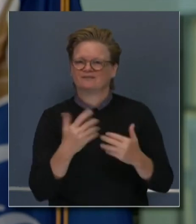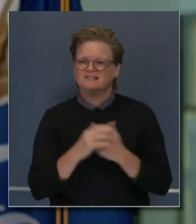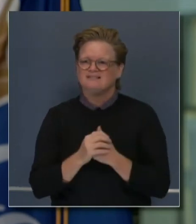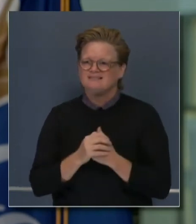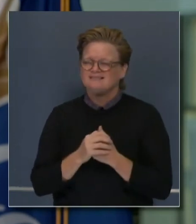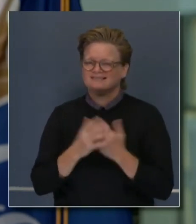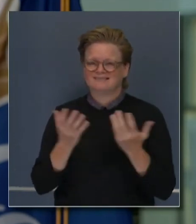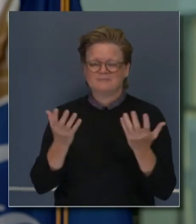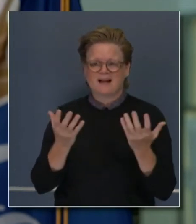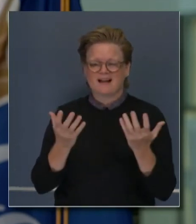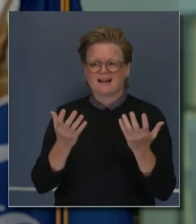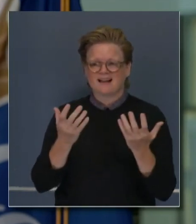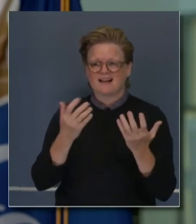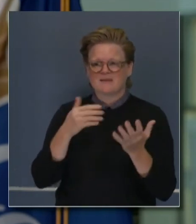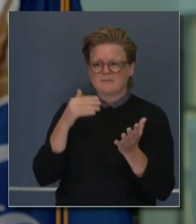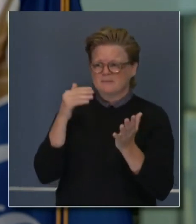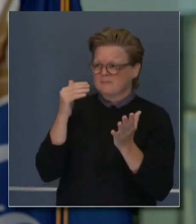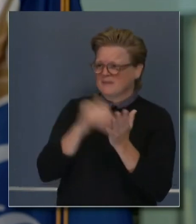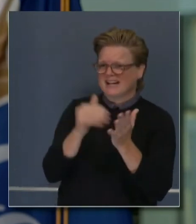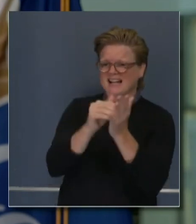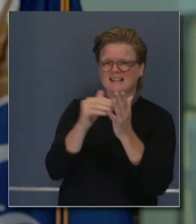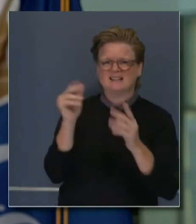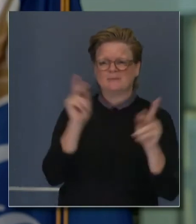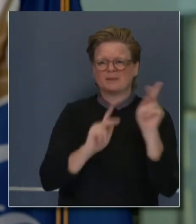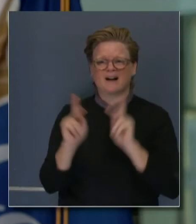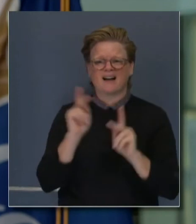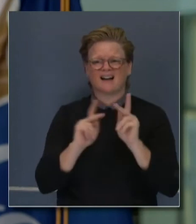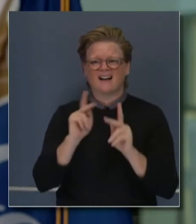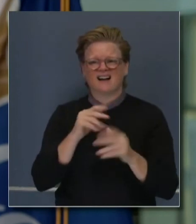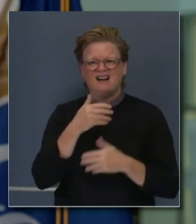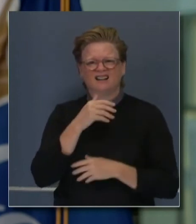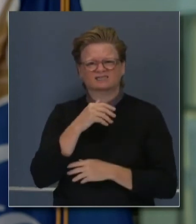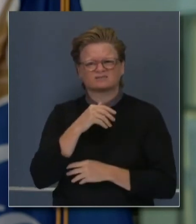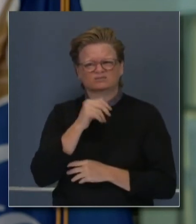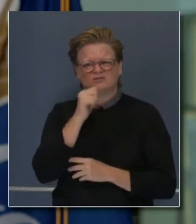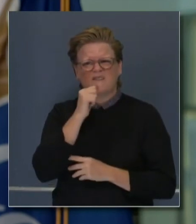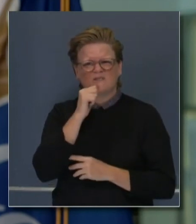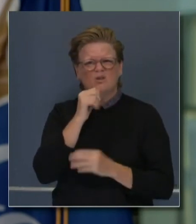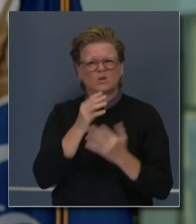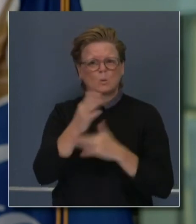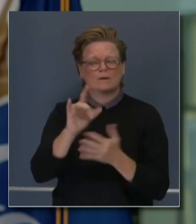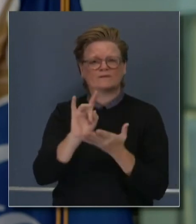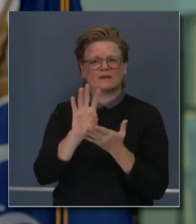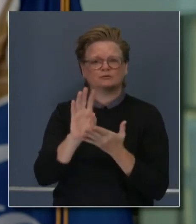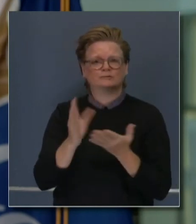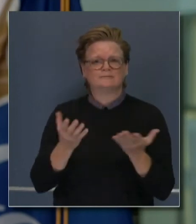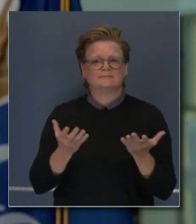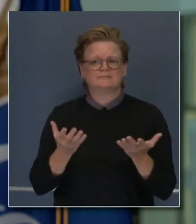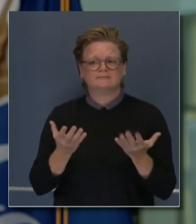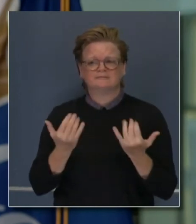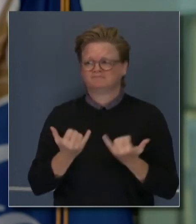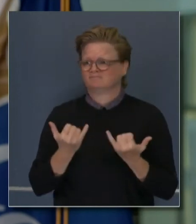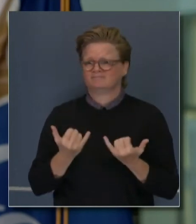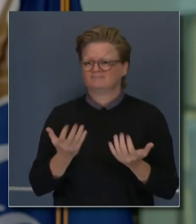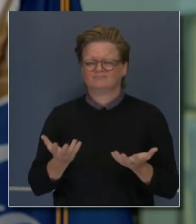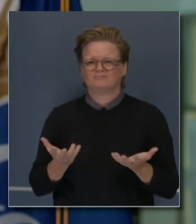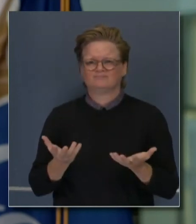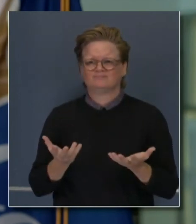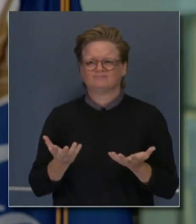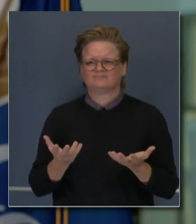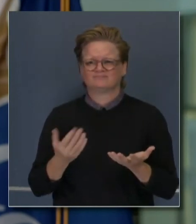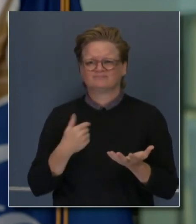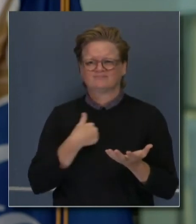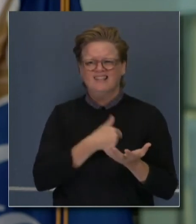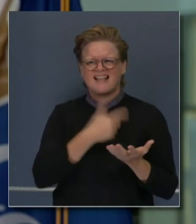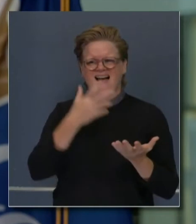being evicted or at least subject to eviction substantially was mitigated because of this effort.